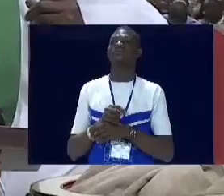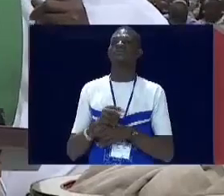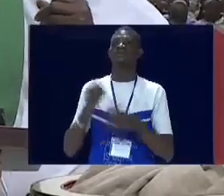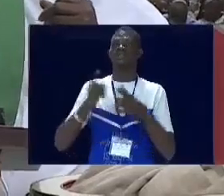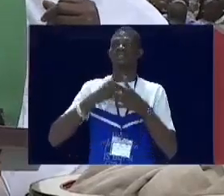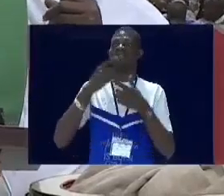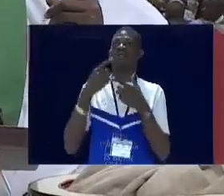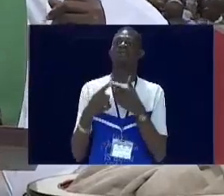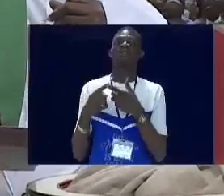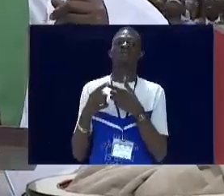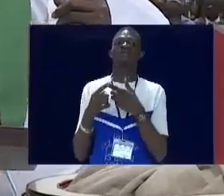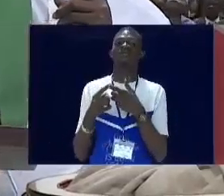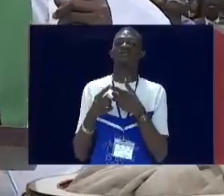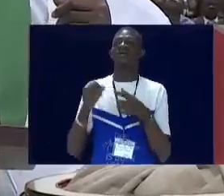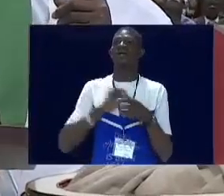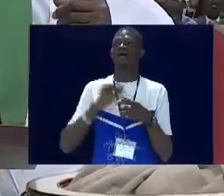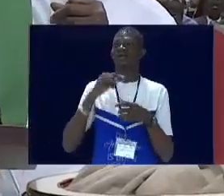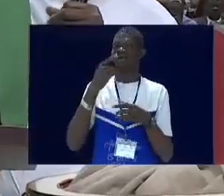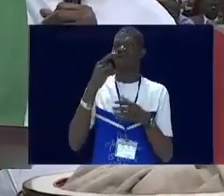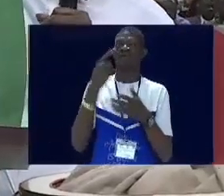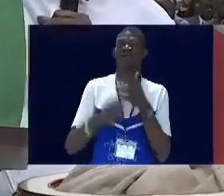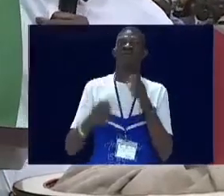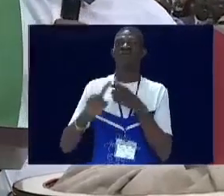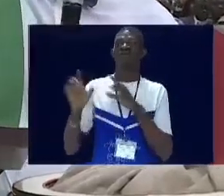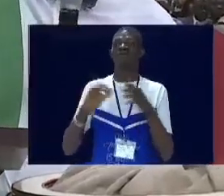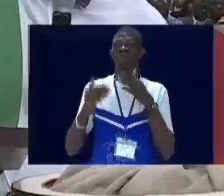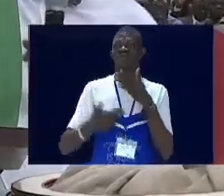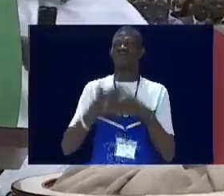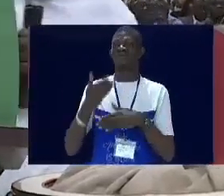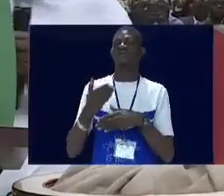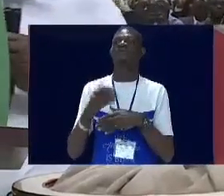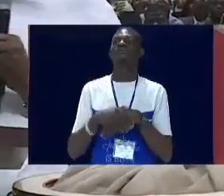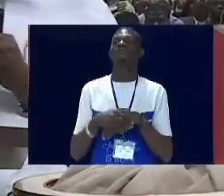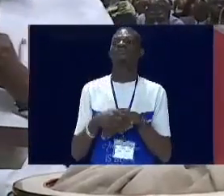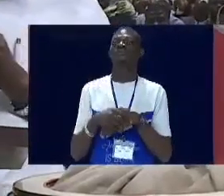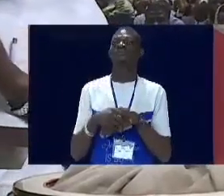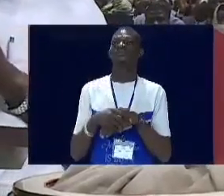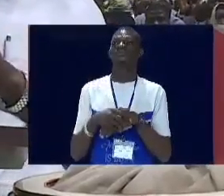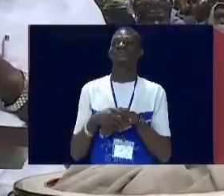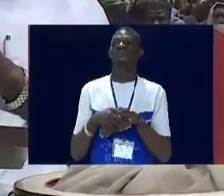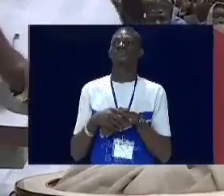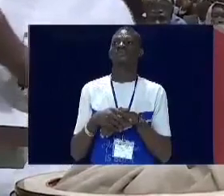then I will tell you what to do next. Thank you, Father.